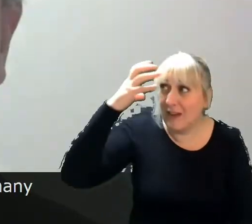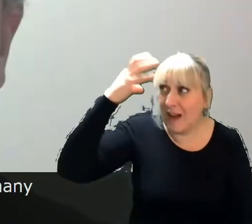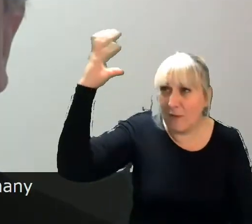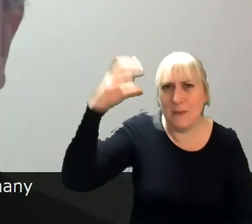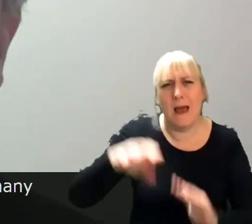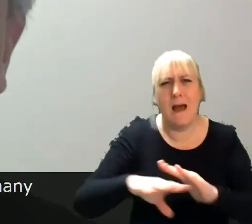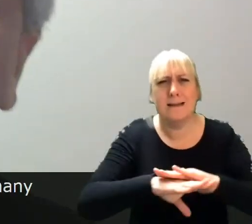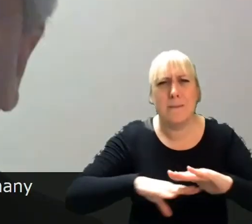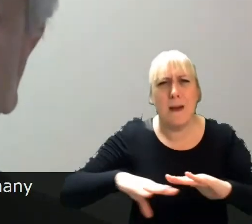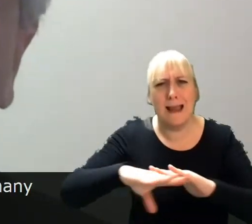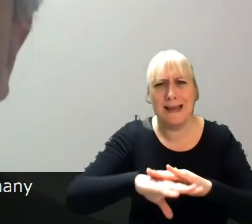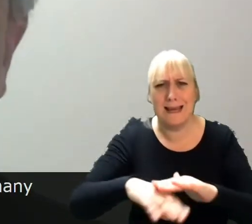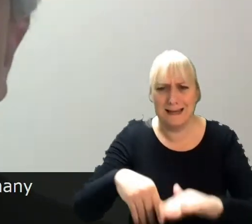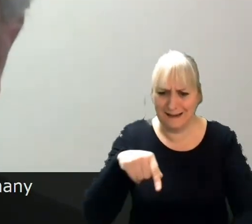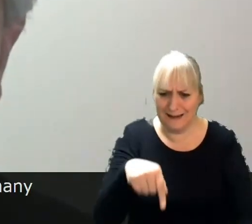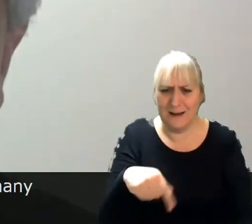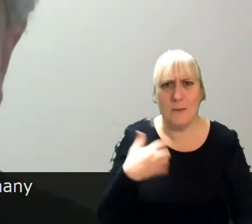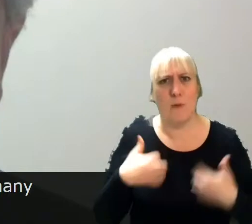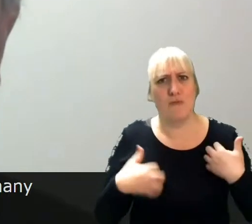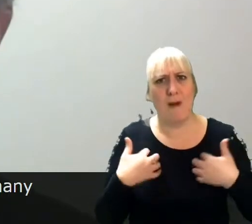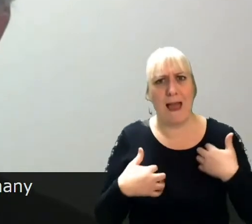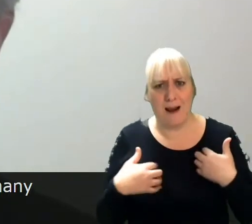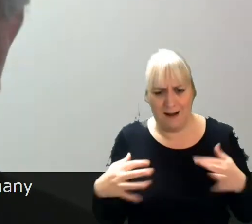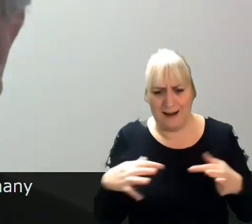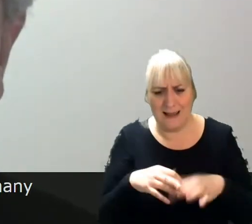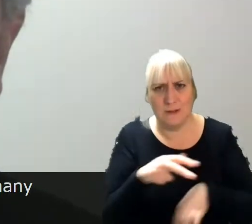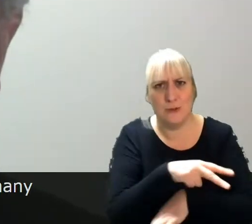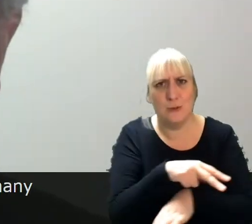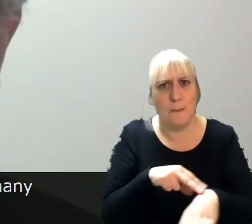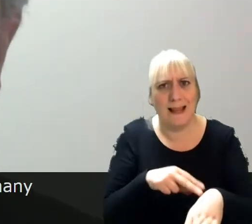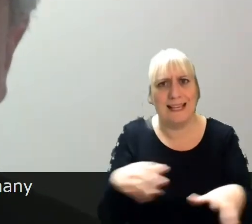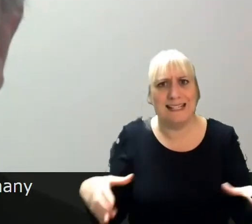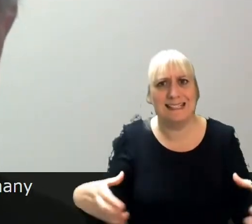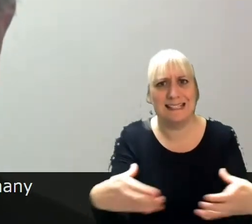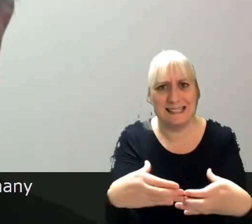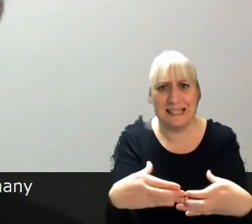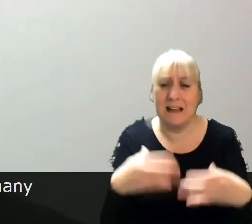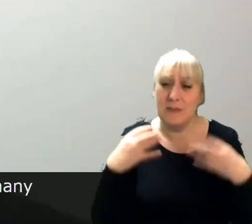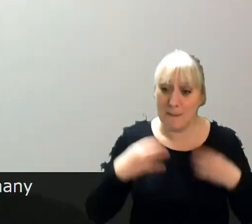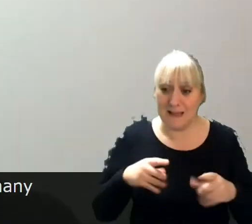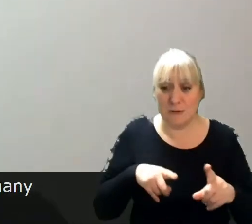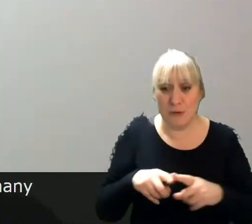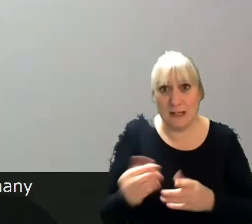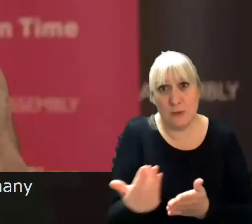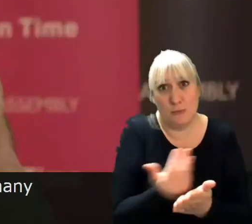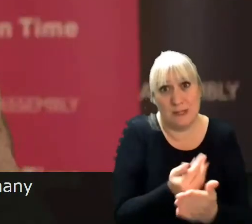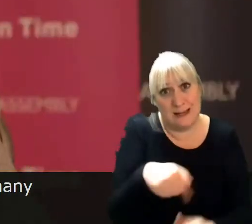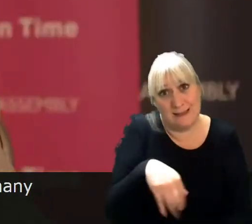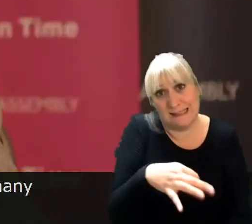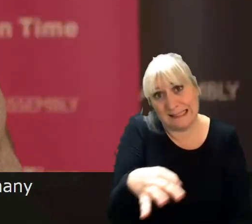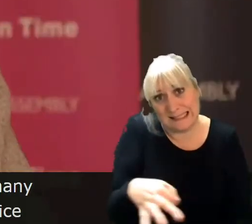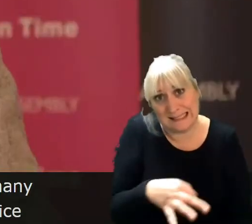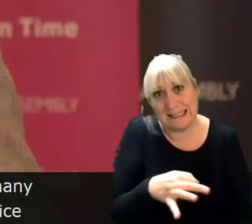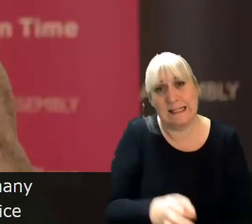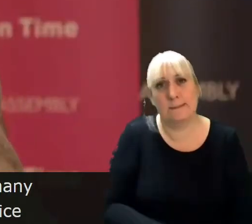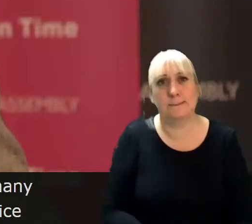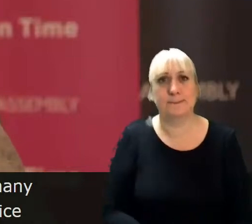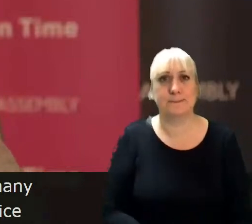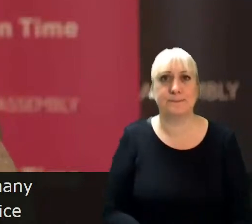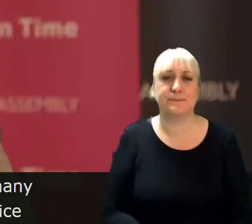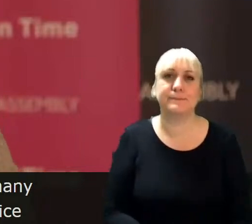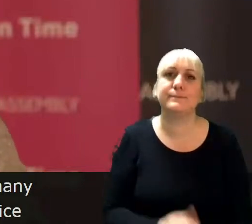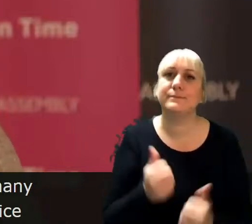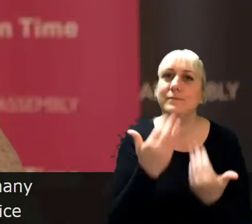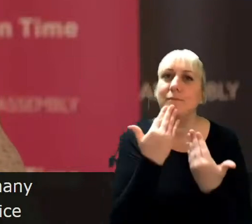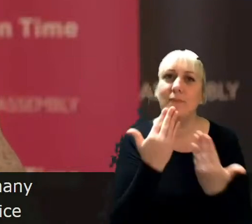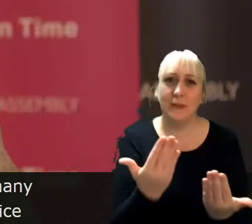underfunding of the Met and lack of support for everything that the mayor is doing to protect this city and Londoners. Thank you very much.